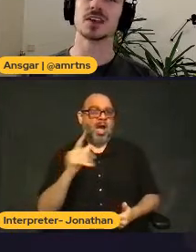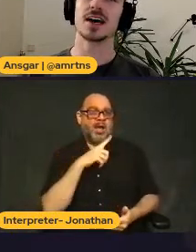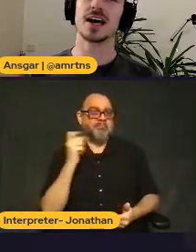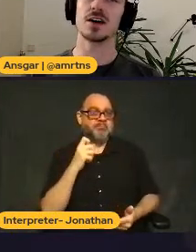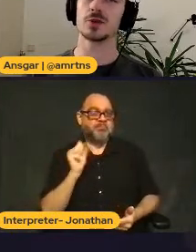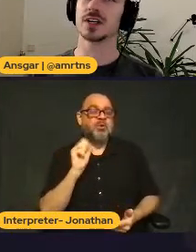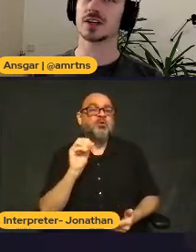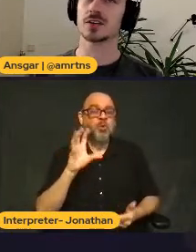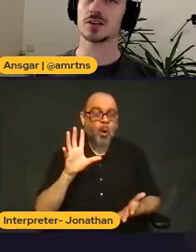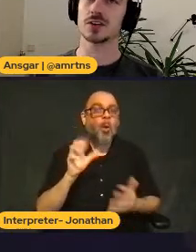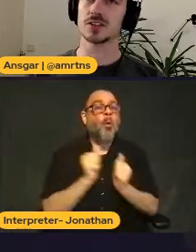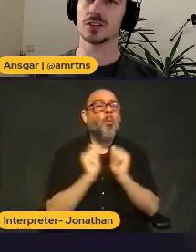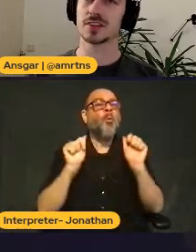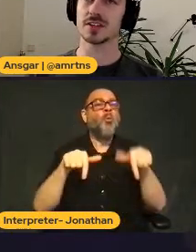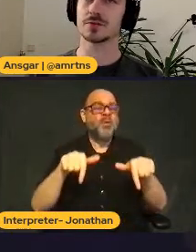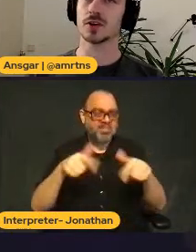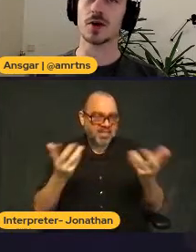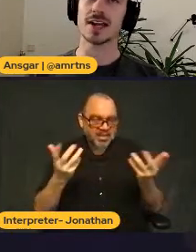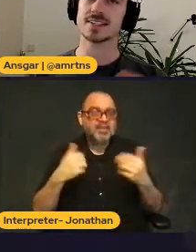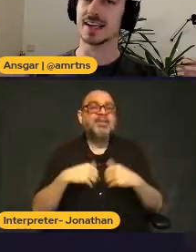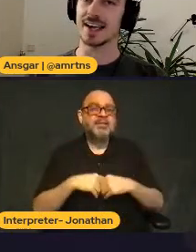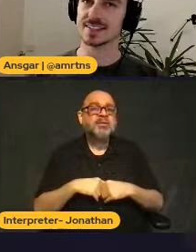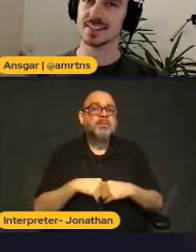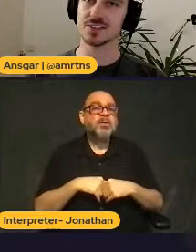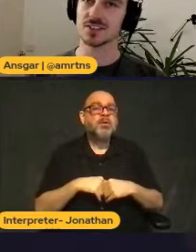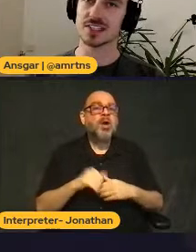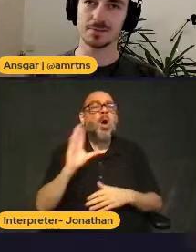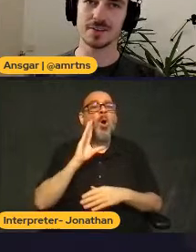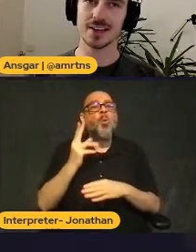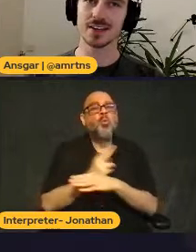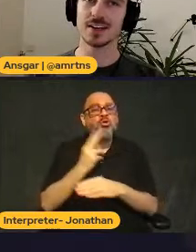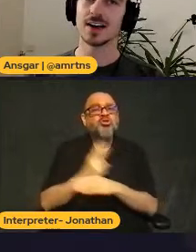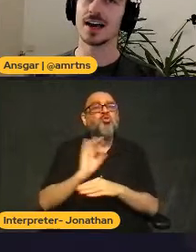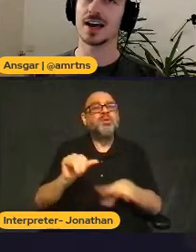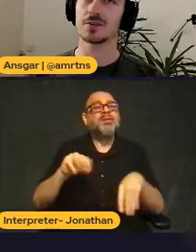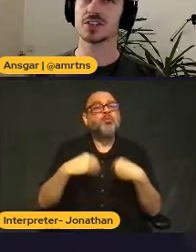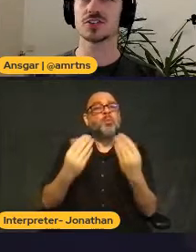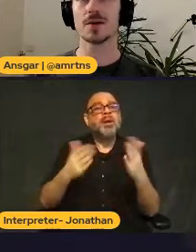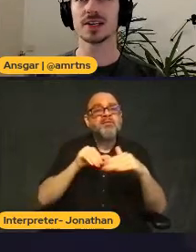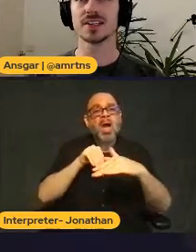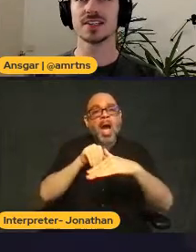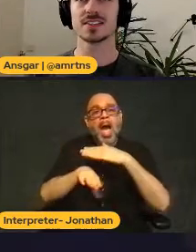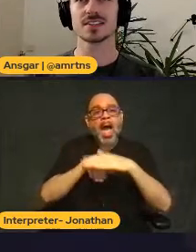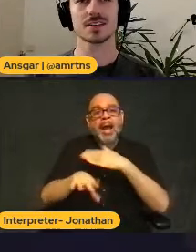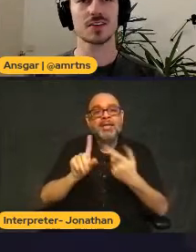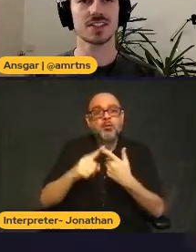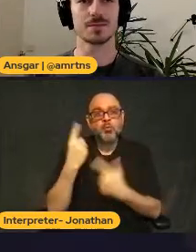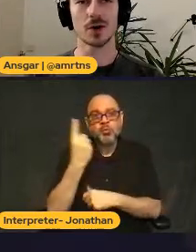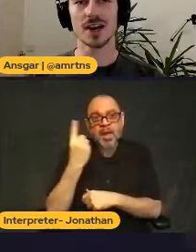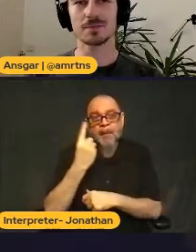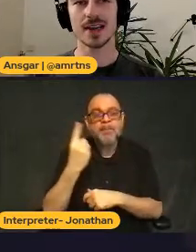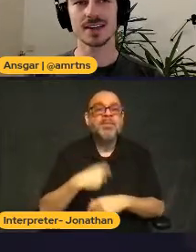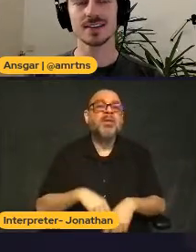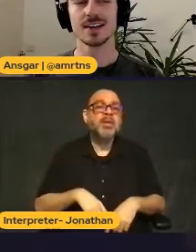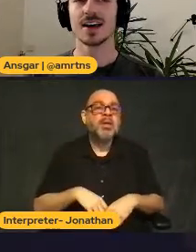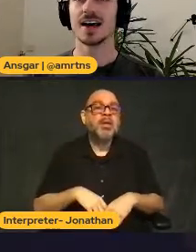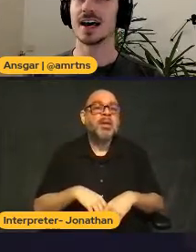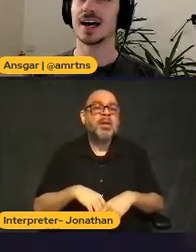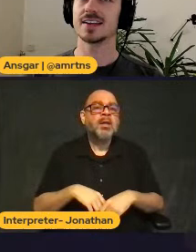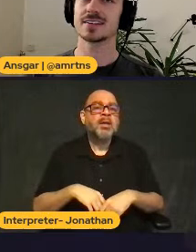show we are going to use this for granting access to something which normally needs quite some